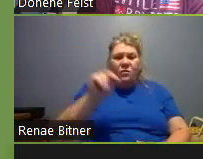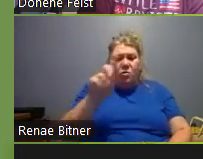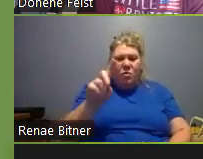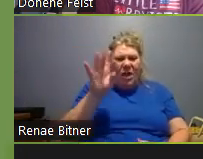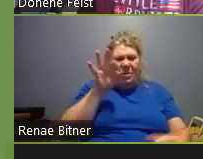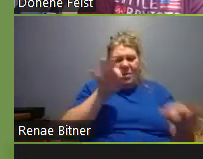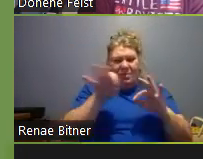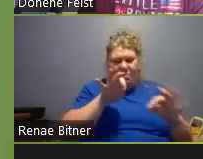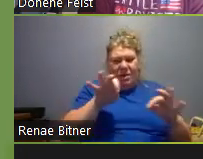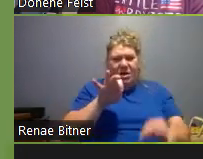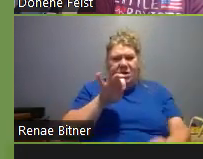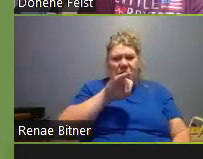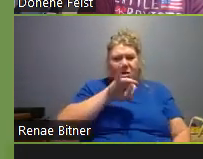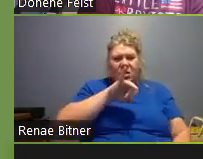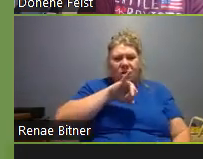to you a little bit. Joan